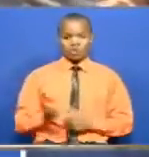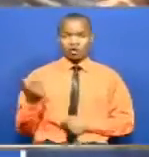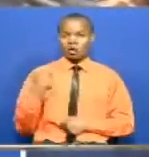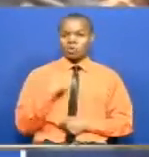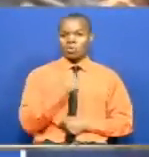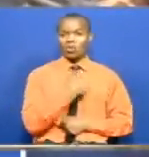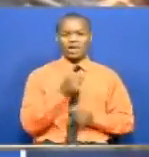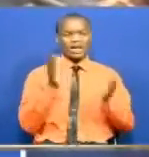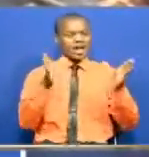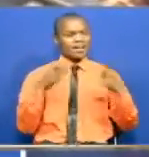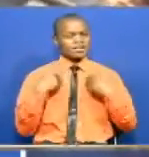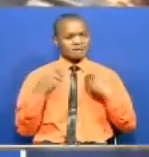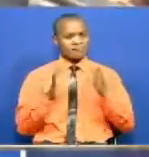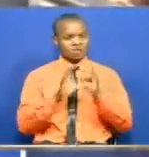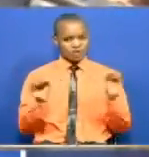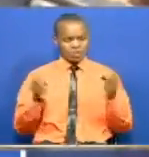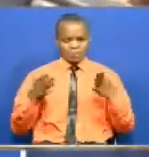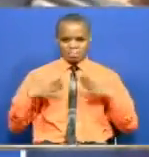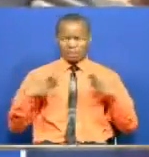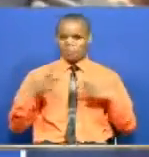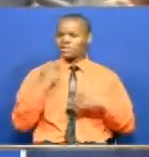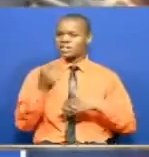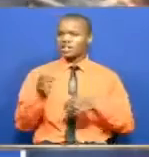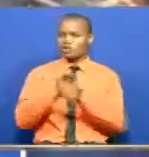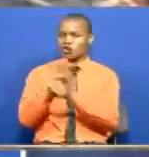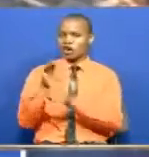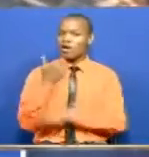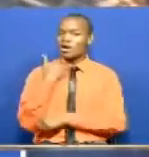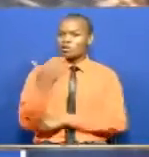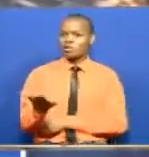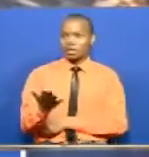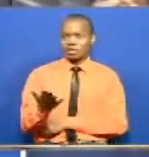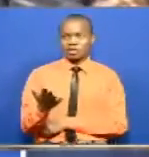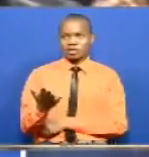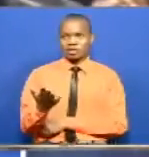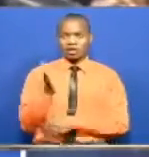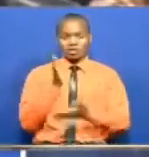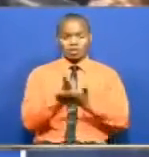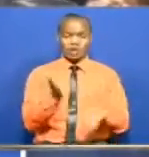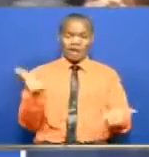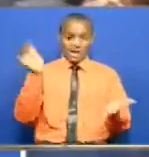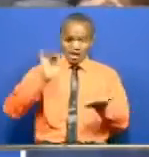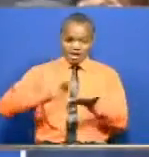mtu kusema kwamba hakuna corona Kuria. Hiyo ni mambo ambayo tunarudia kusema